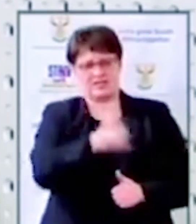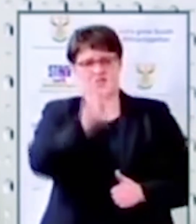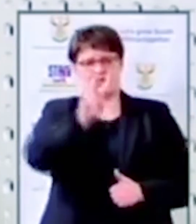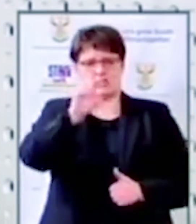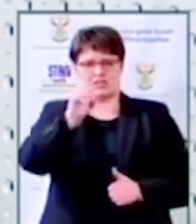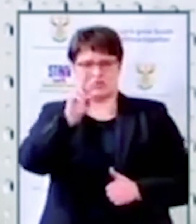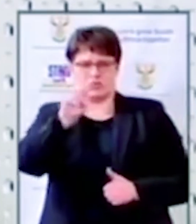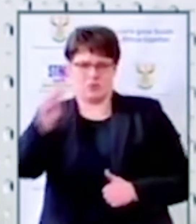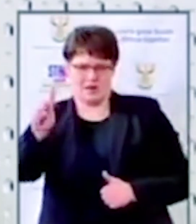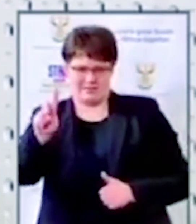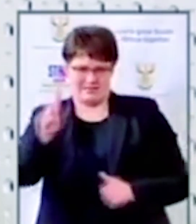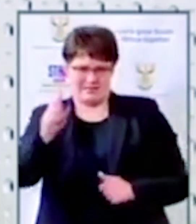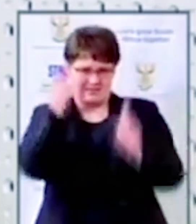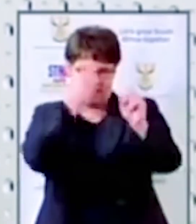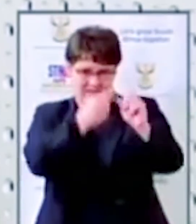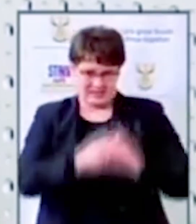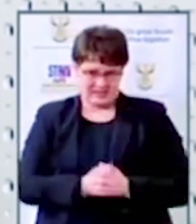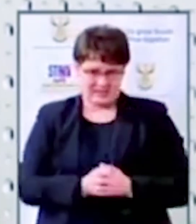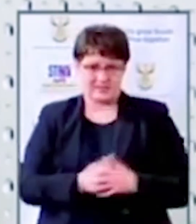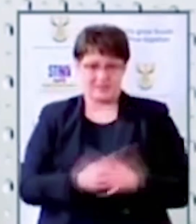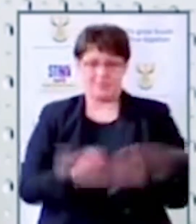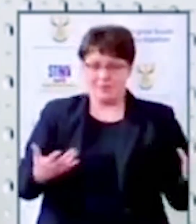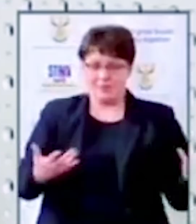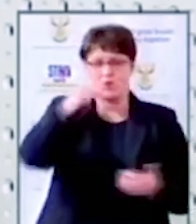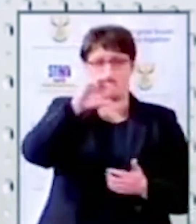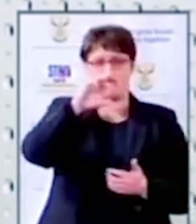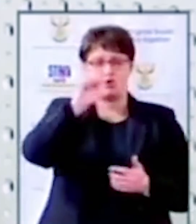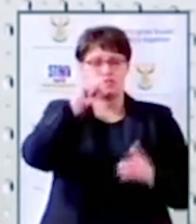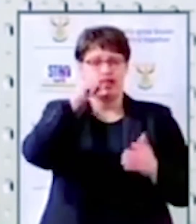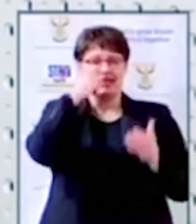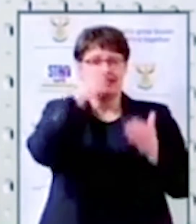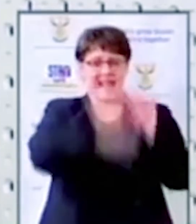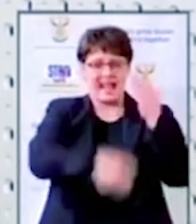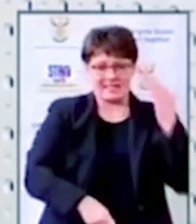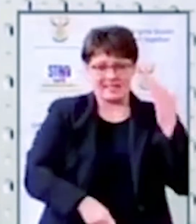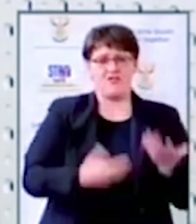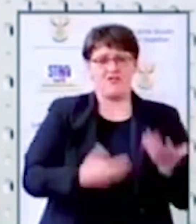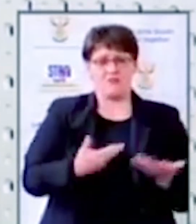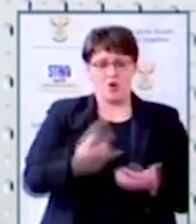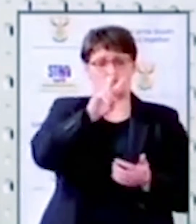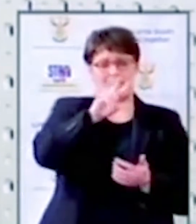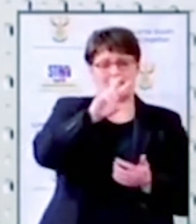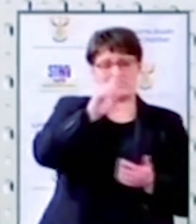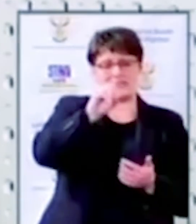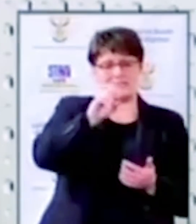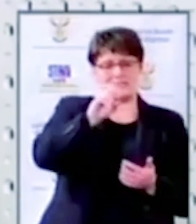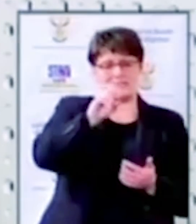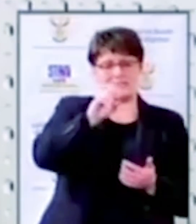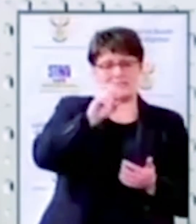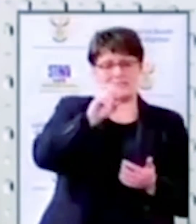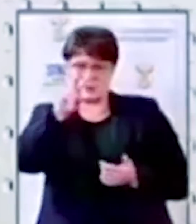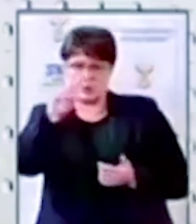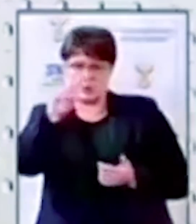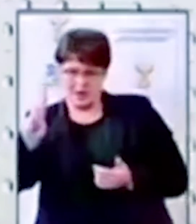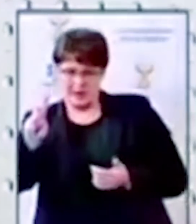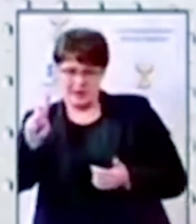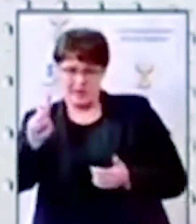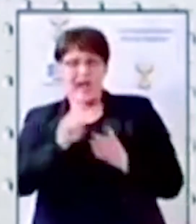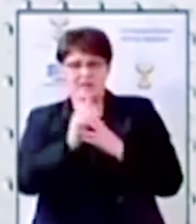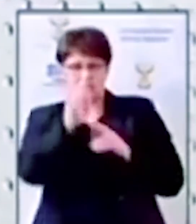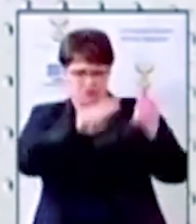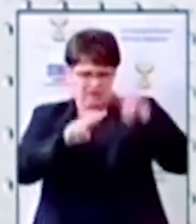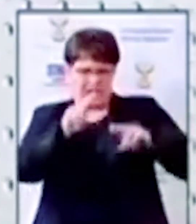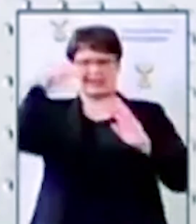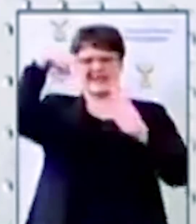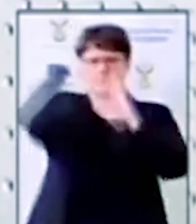a consequence, gross tax revenue for 2020-21 fiscal year is revised down